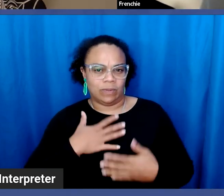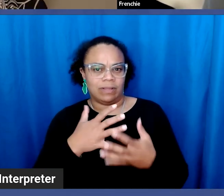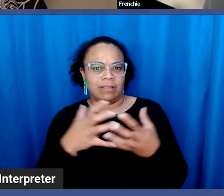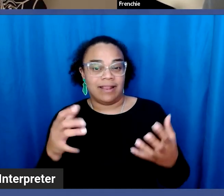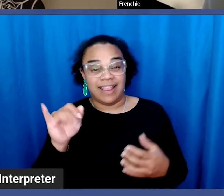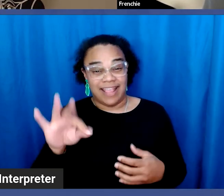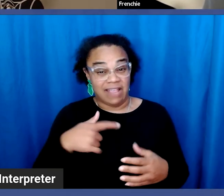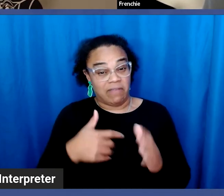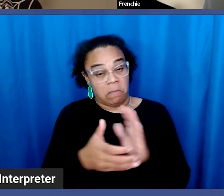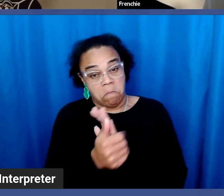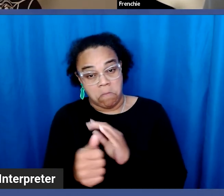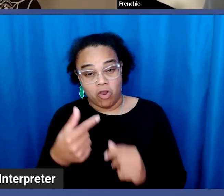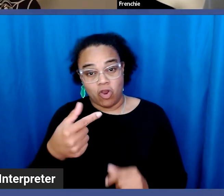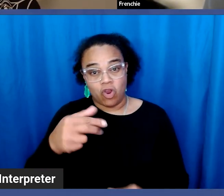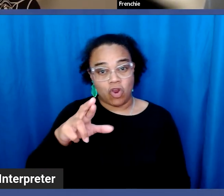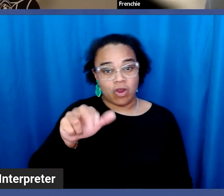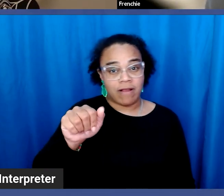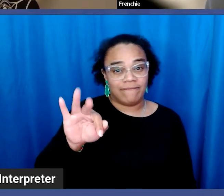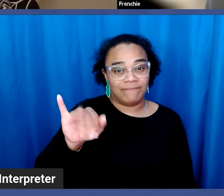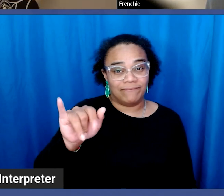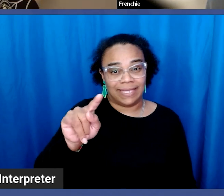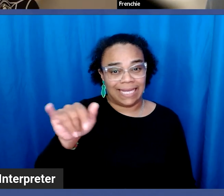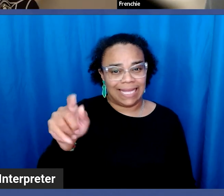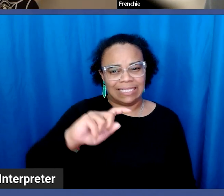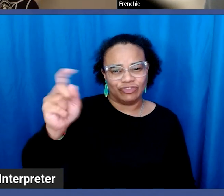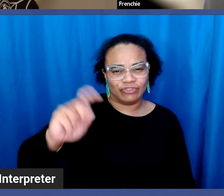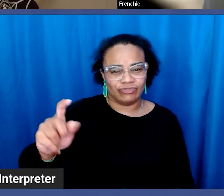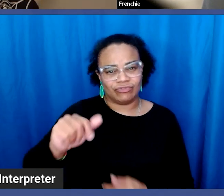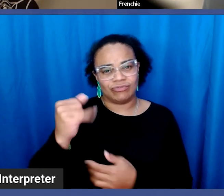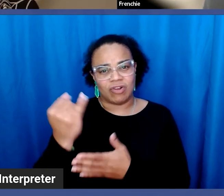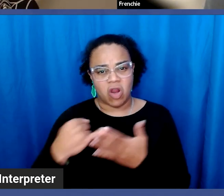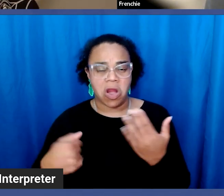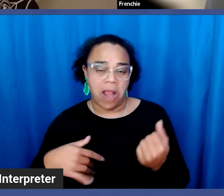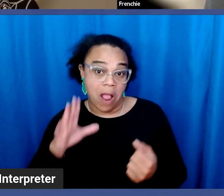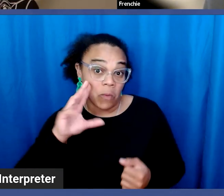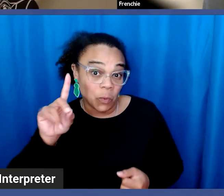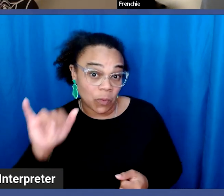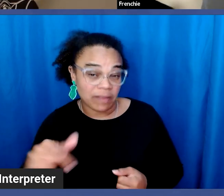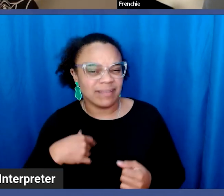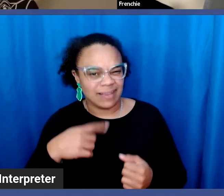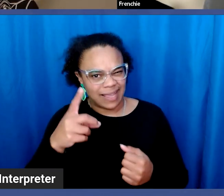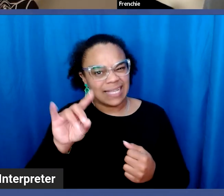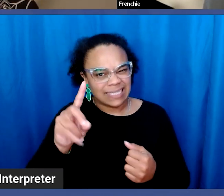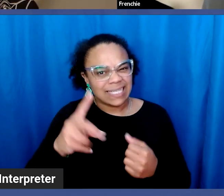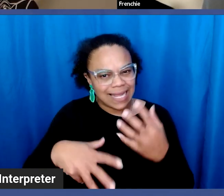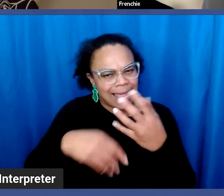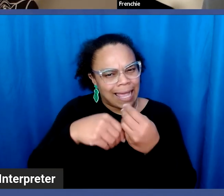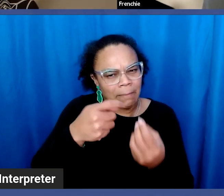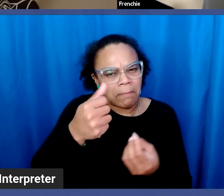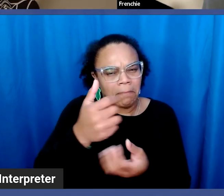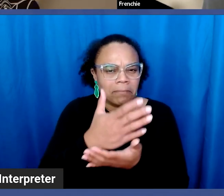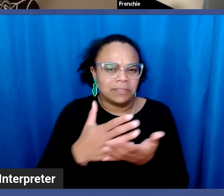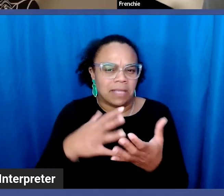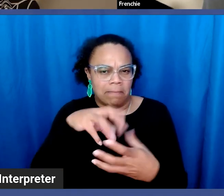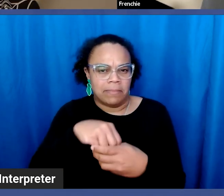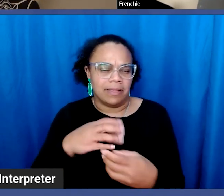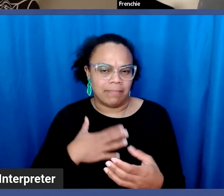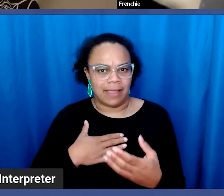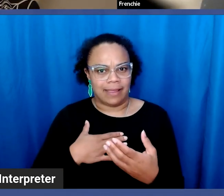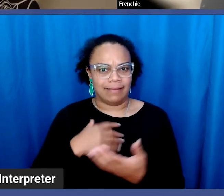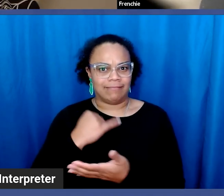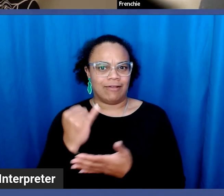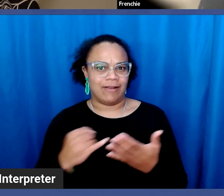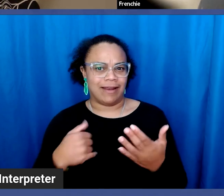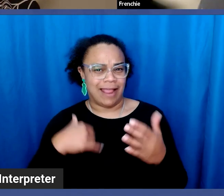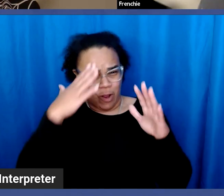I'd also enjoy doing because I did add some of those elements in one of my pieces.